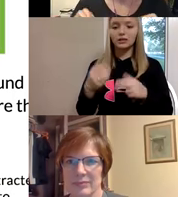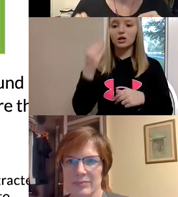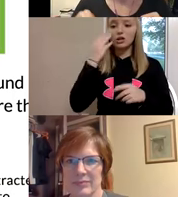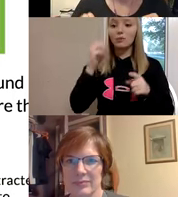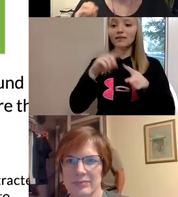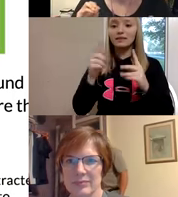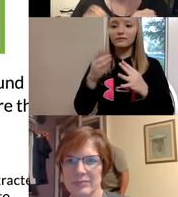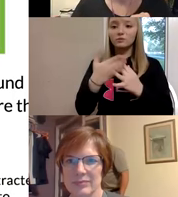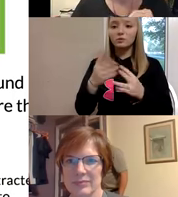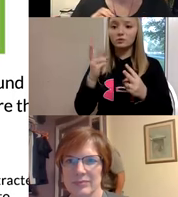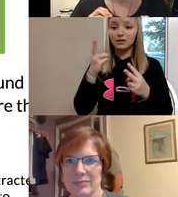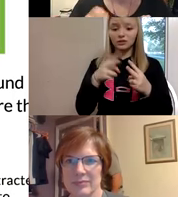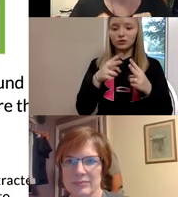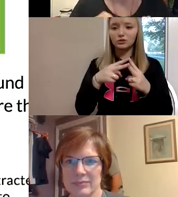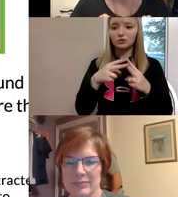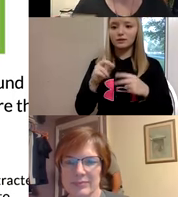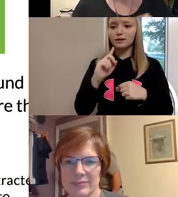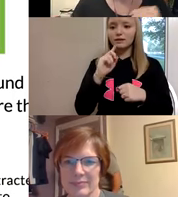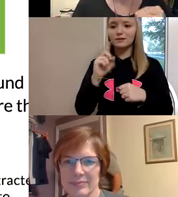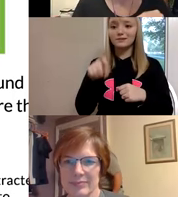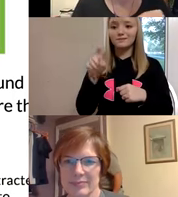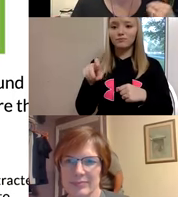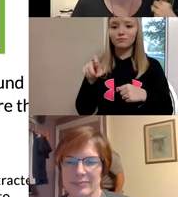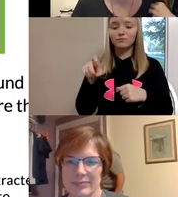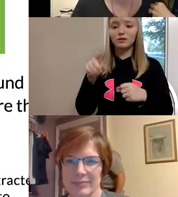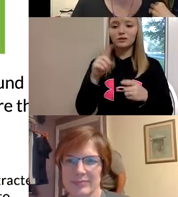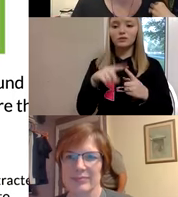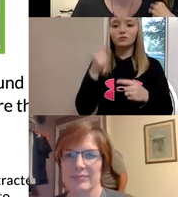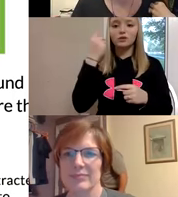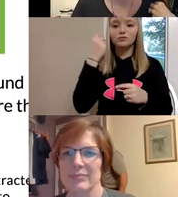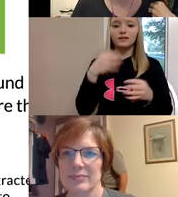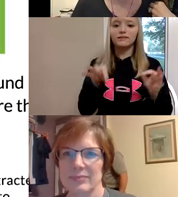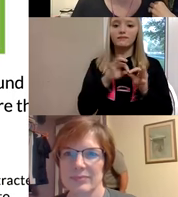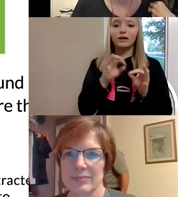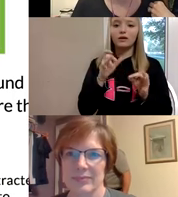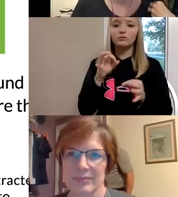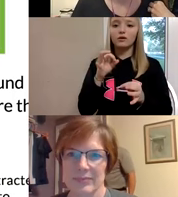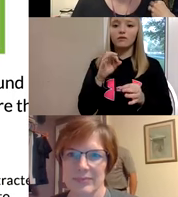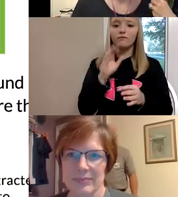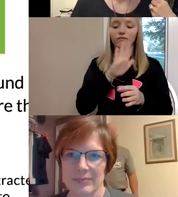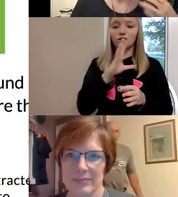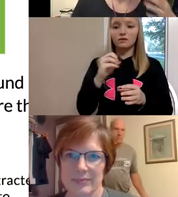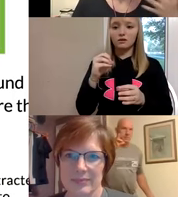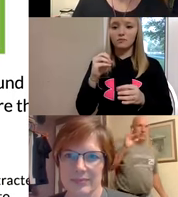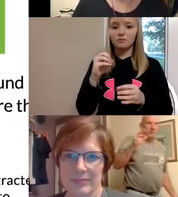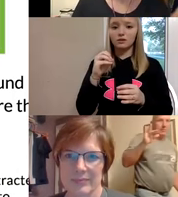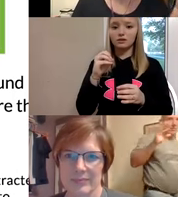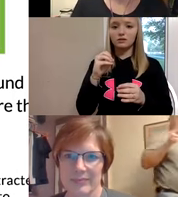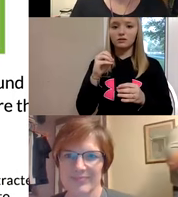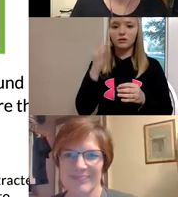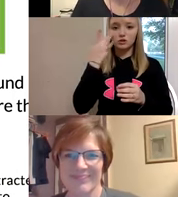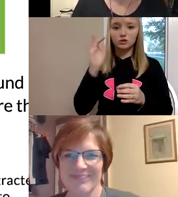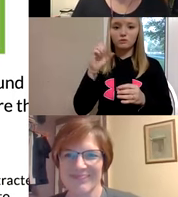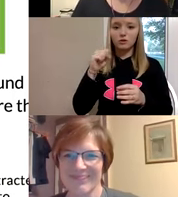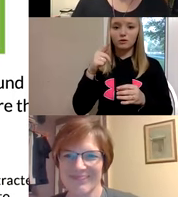kinds of CBD is essential to understanding the value of our Nature's Ultra Smart Spectrum CBD. So full spectrum